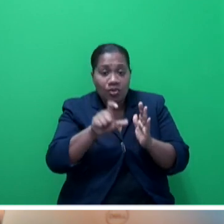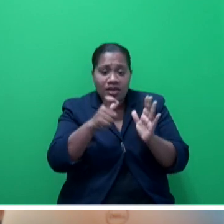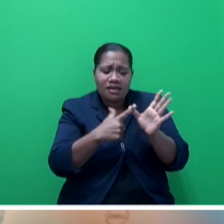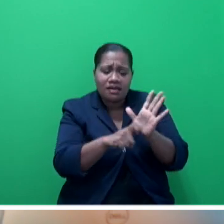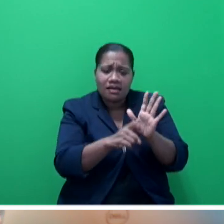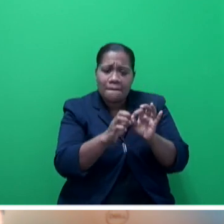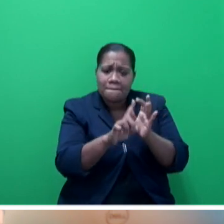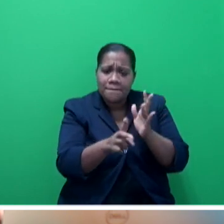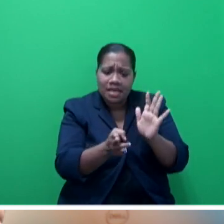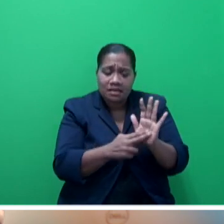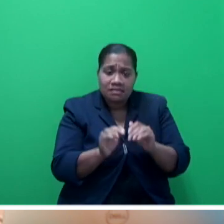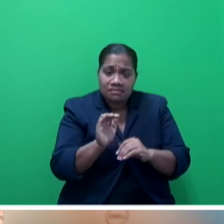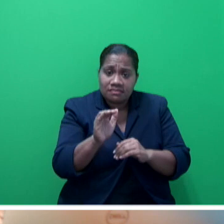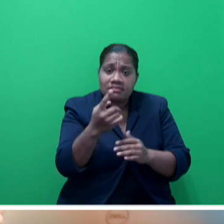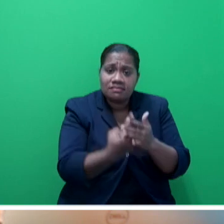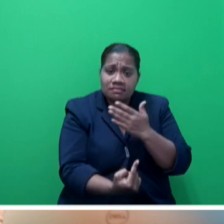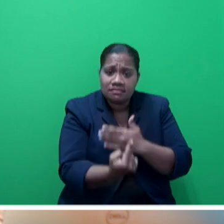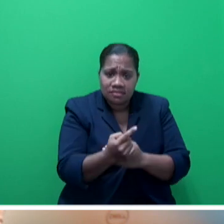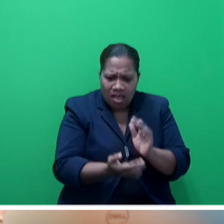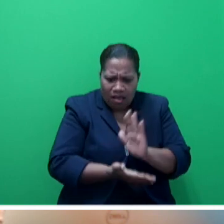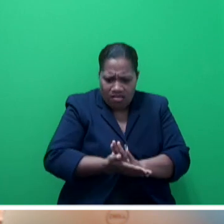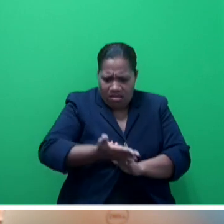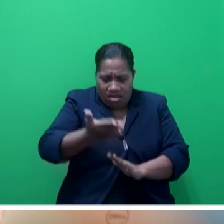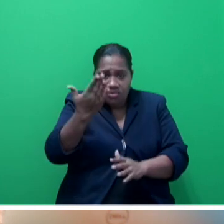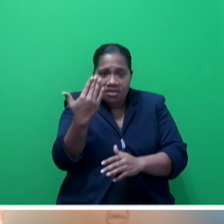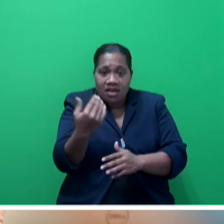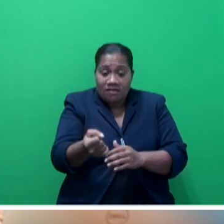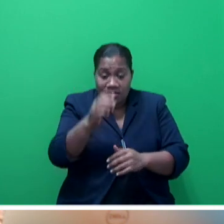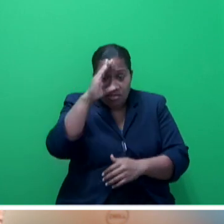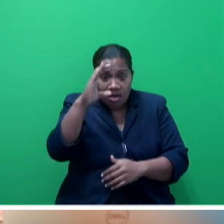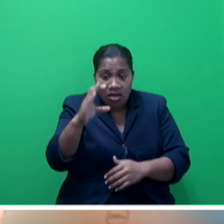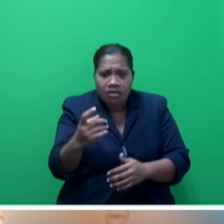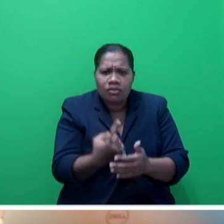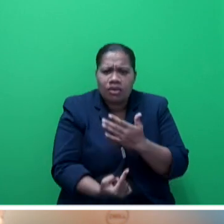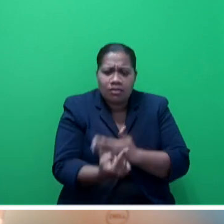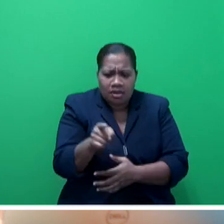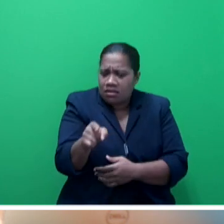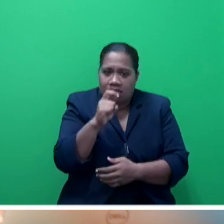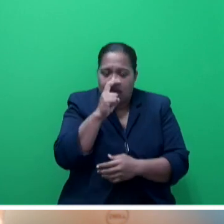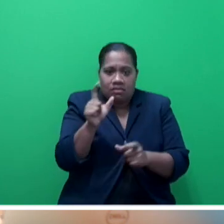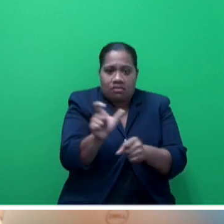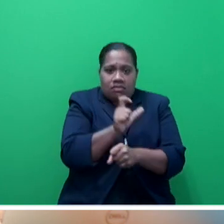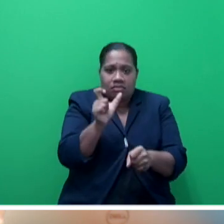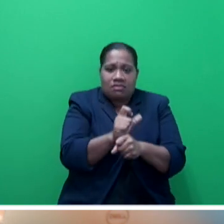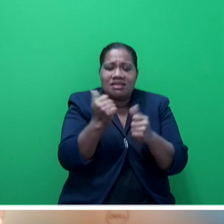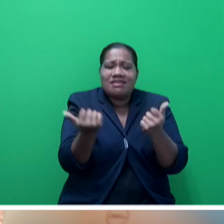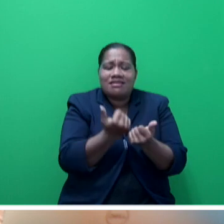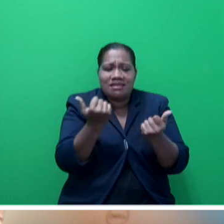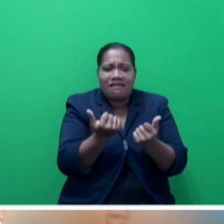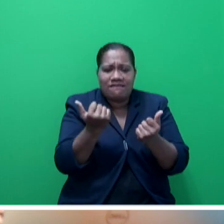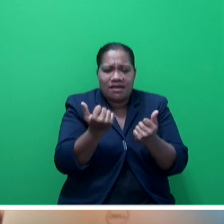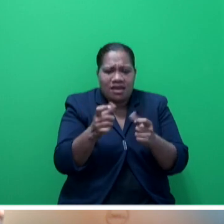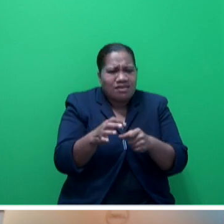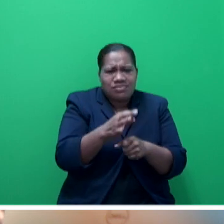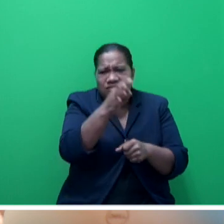GHG emitting countries are running into a dilemma. They are unable to create enough natural carbon sinks to negate